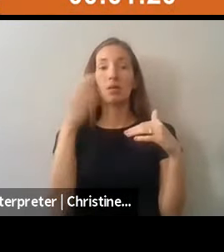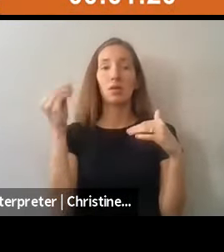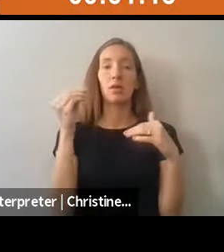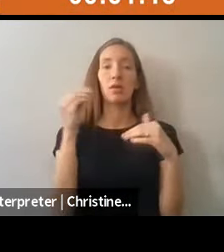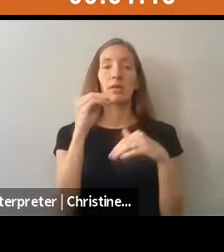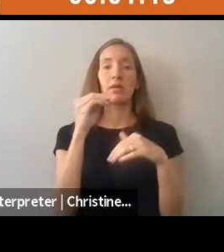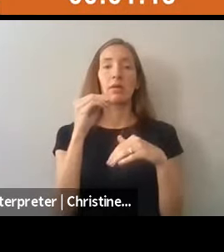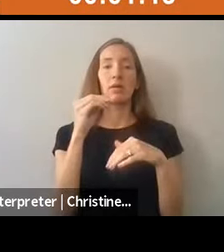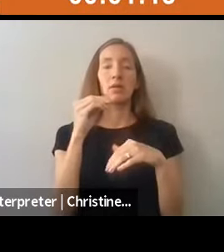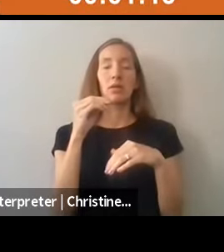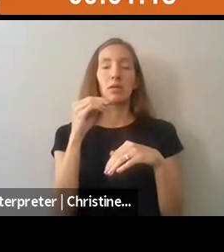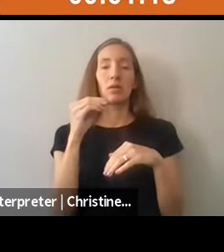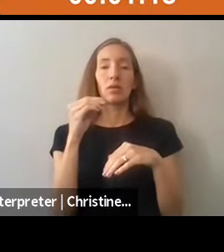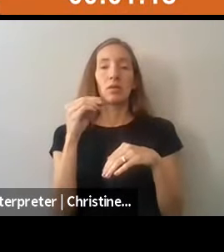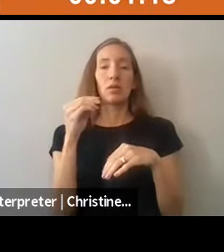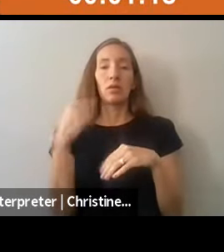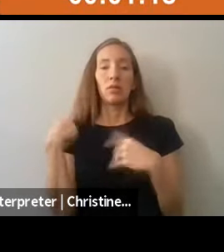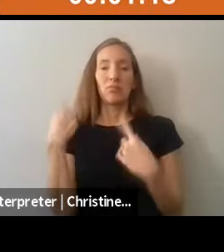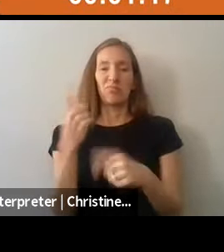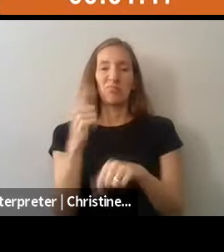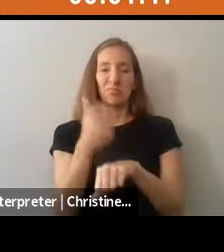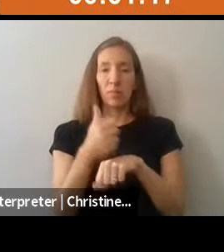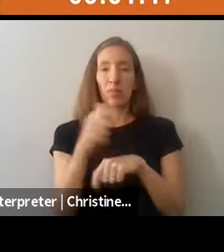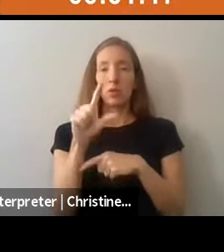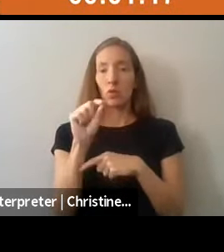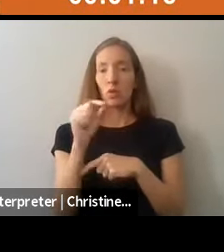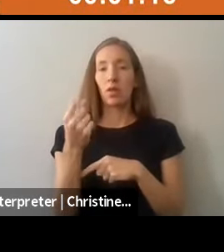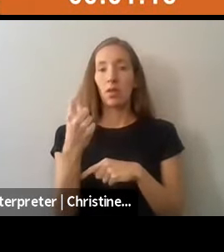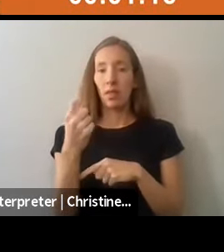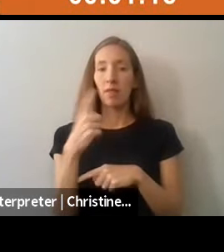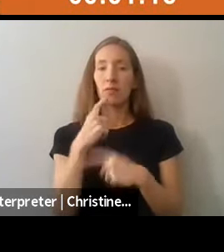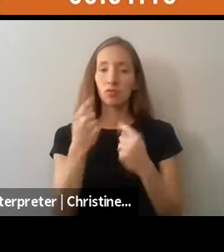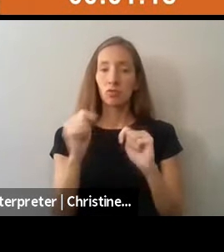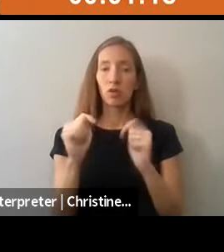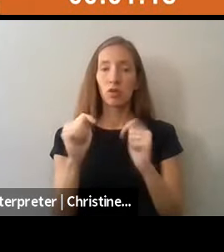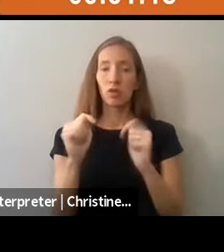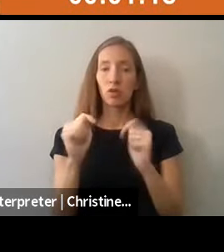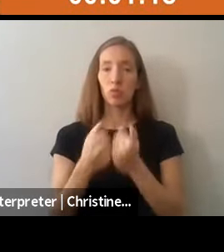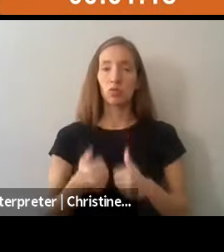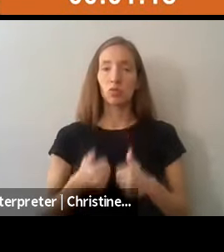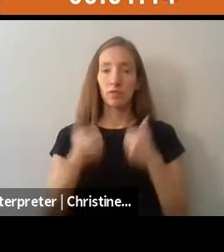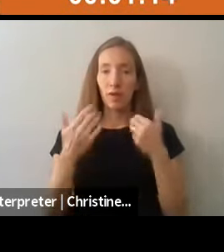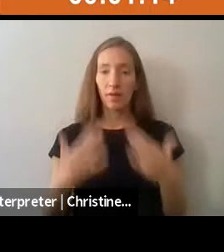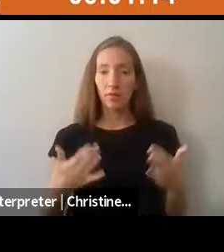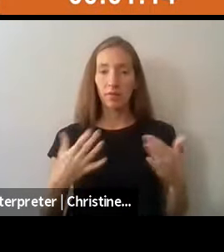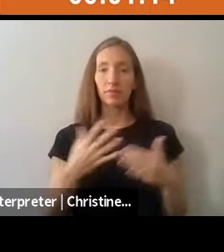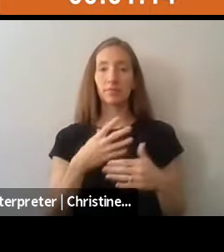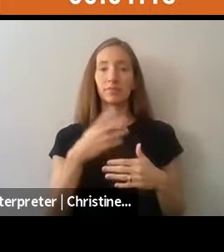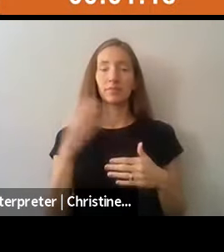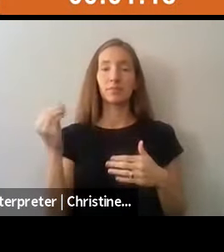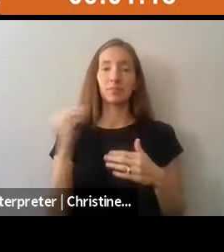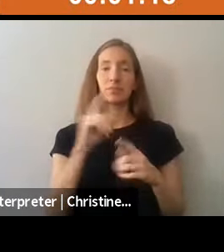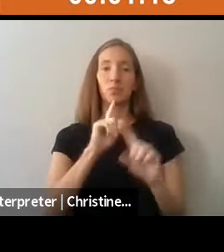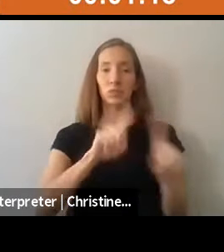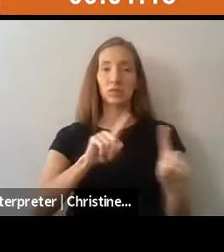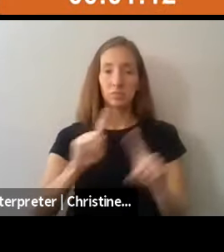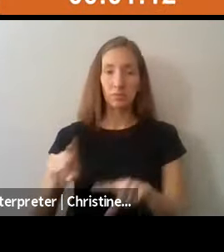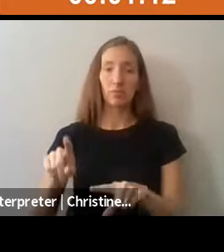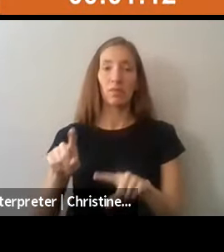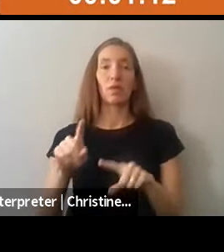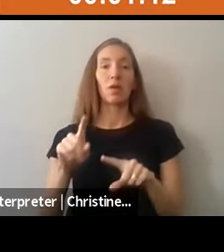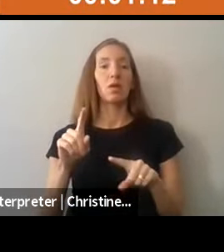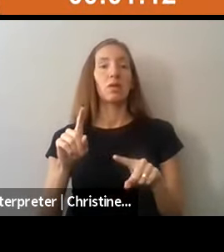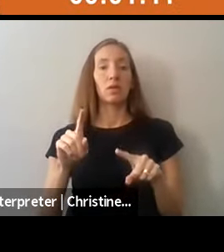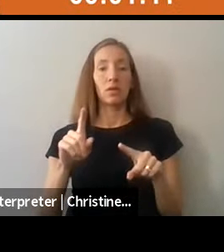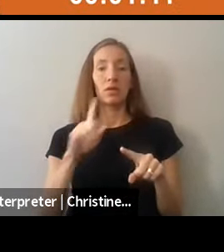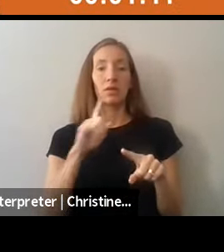and effectively respond to gender-based violence. One of the major achievements of our work was actually abolishing Article 522, which